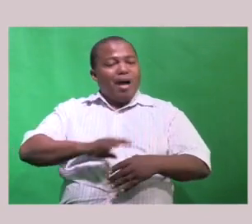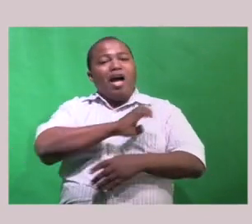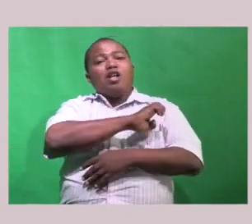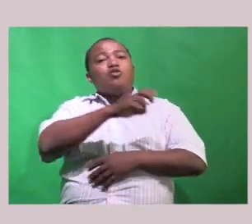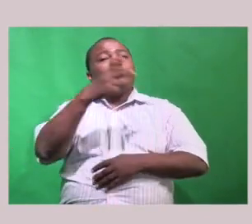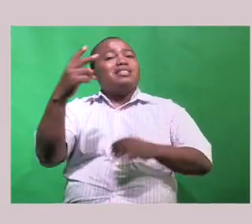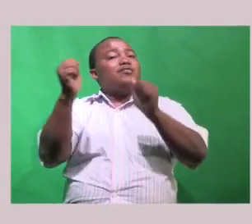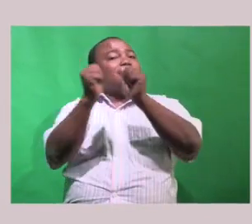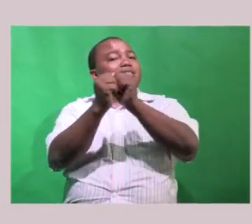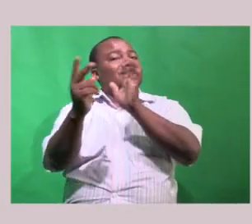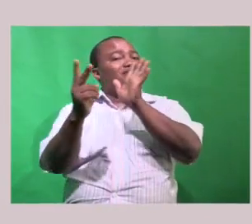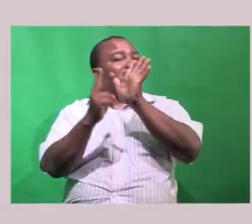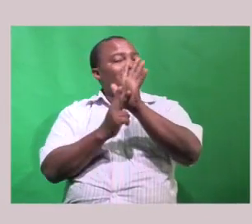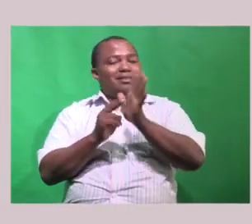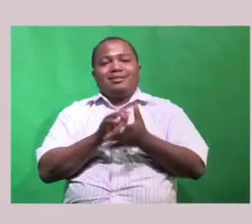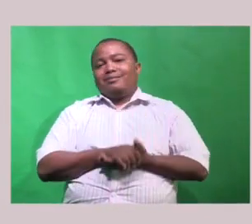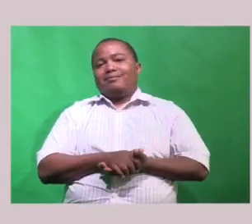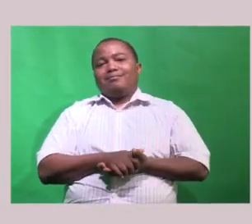2017.